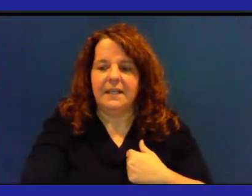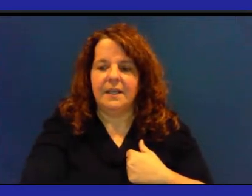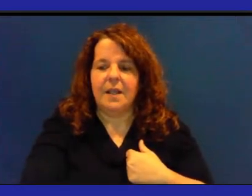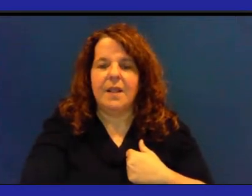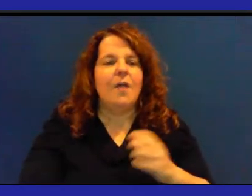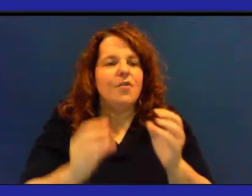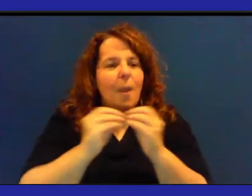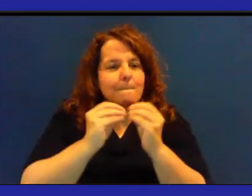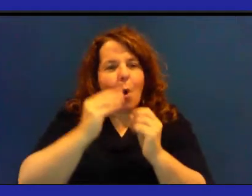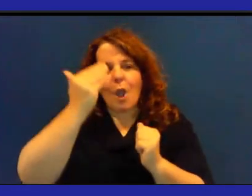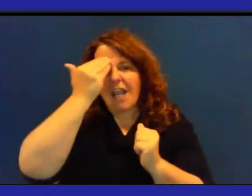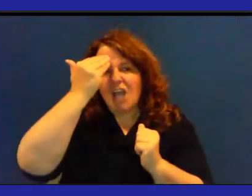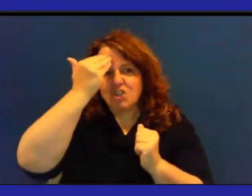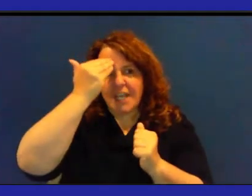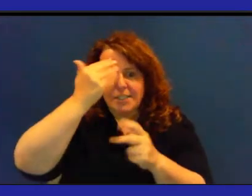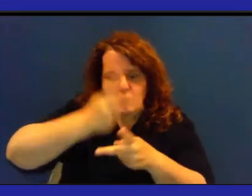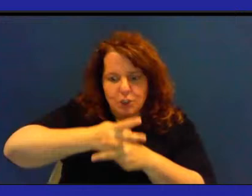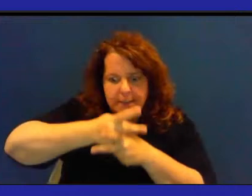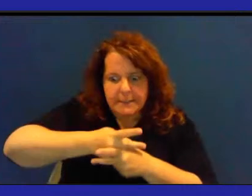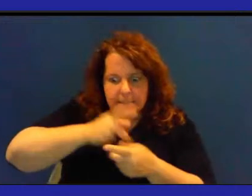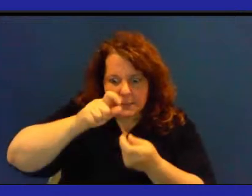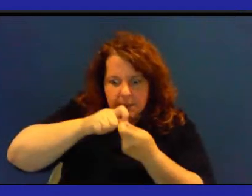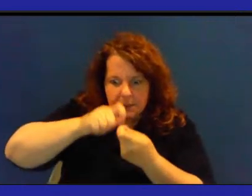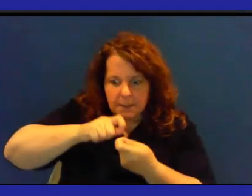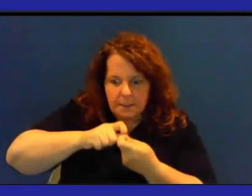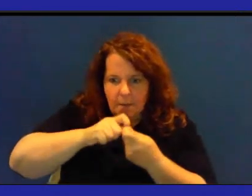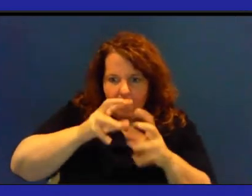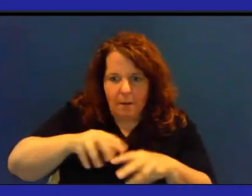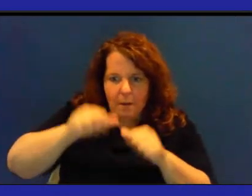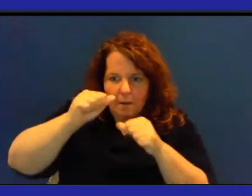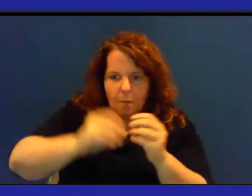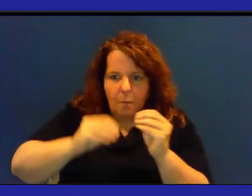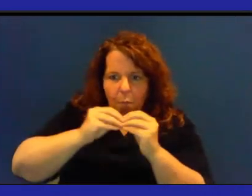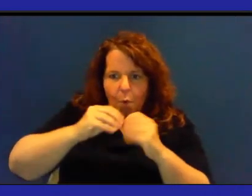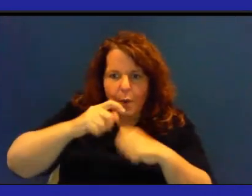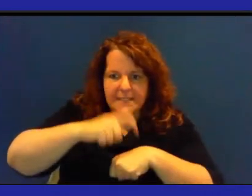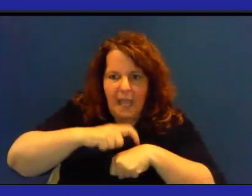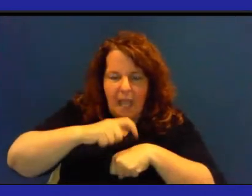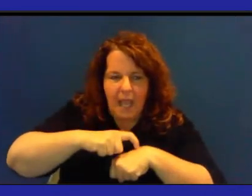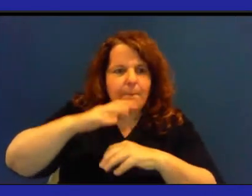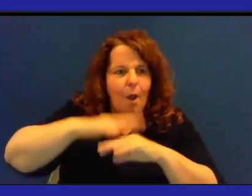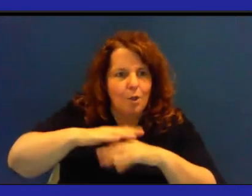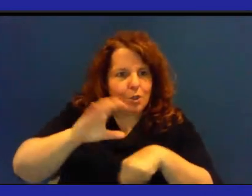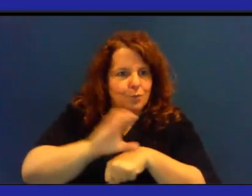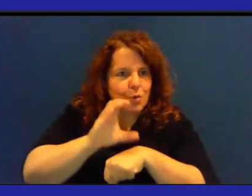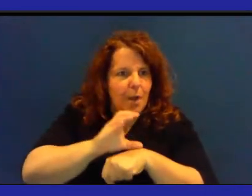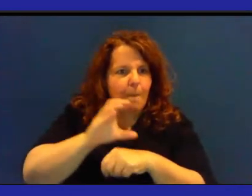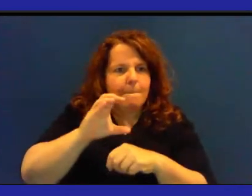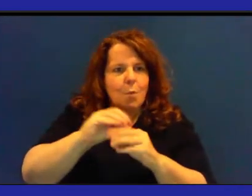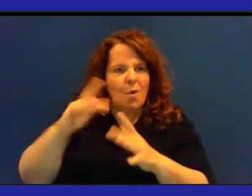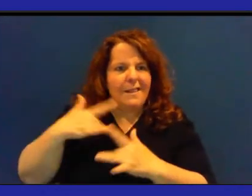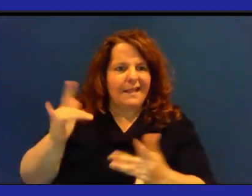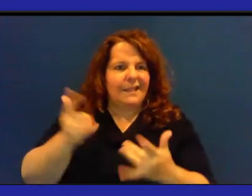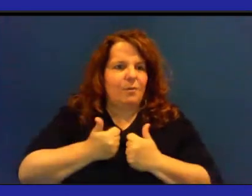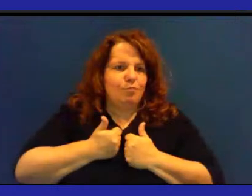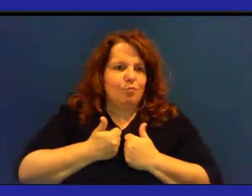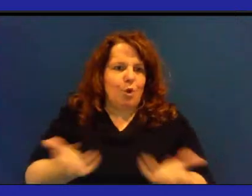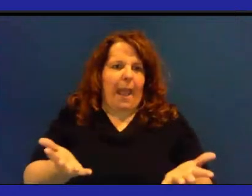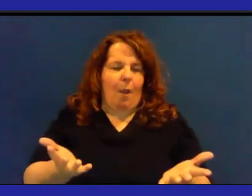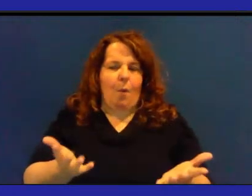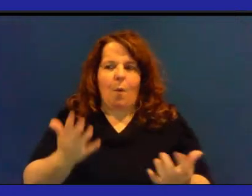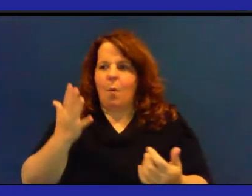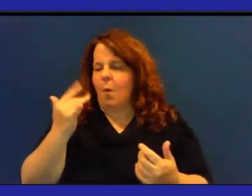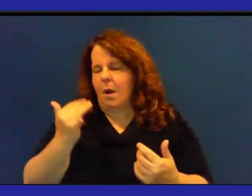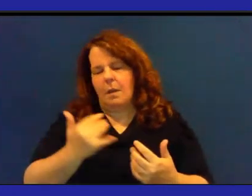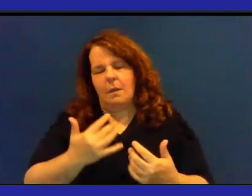doctors, but means more time on the computer, which makes them more likely to burn out because of the amount